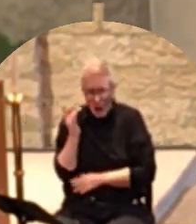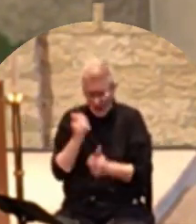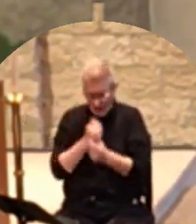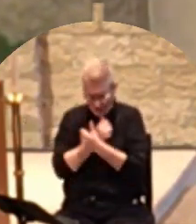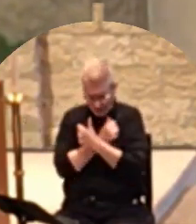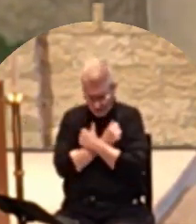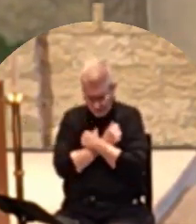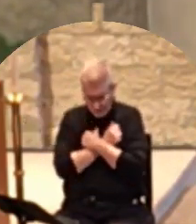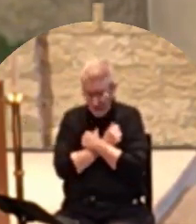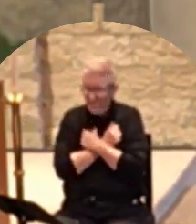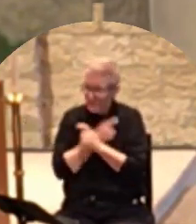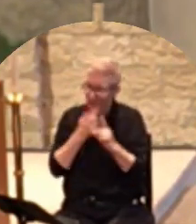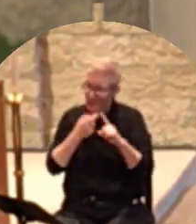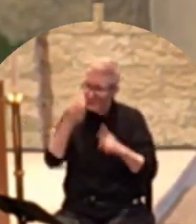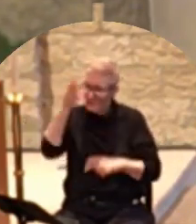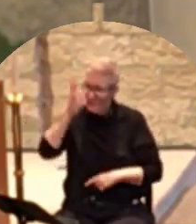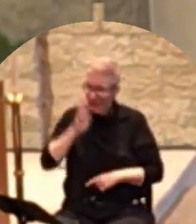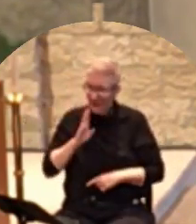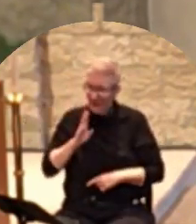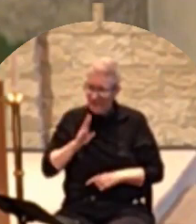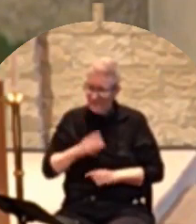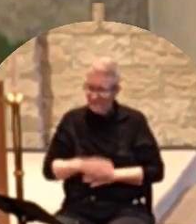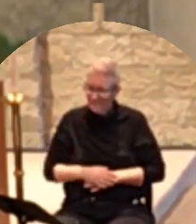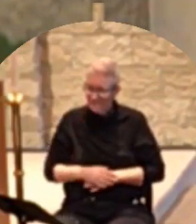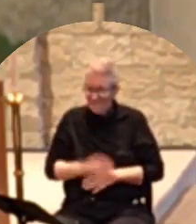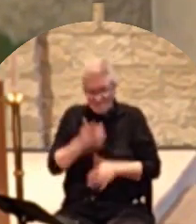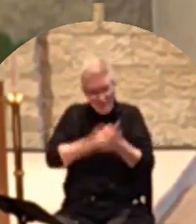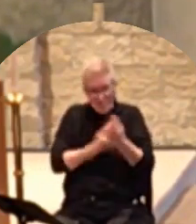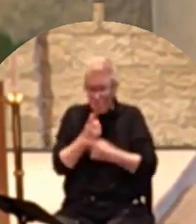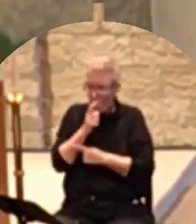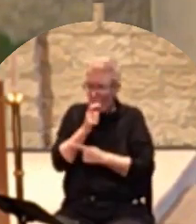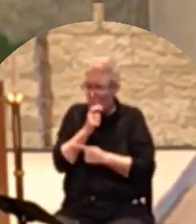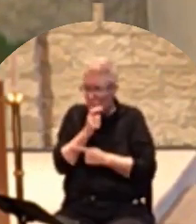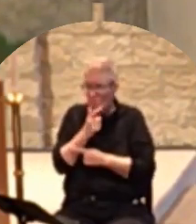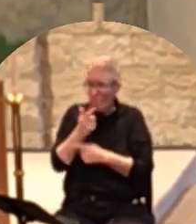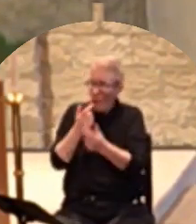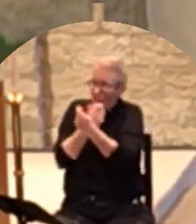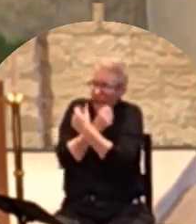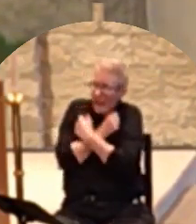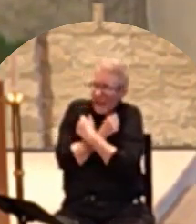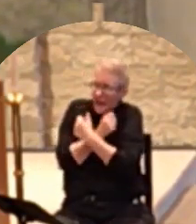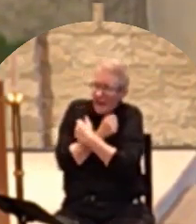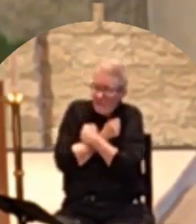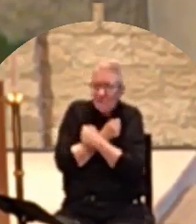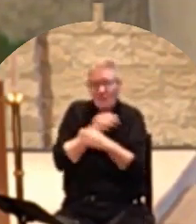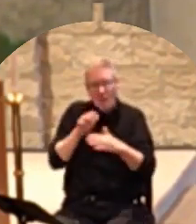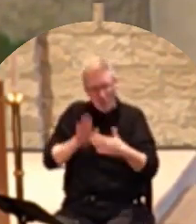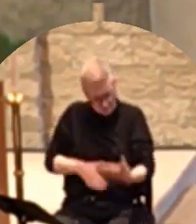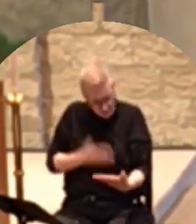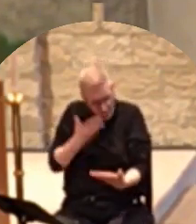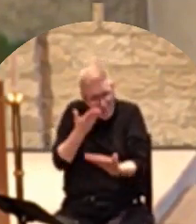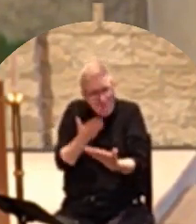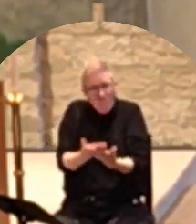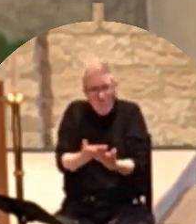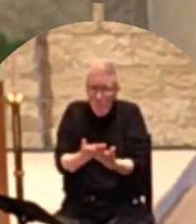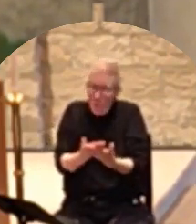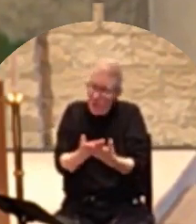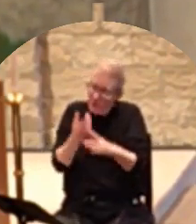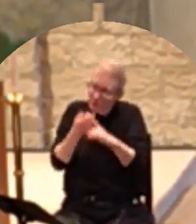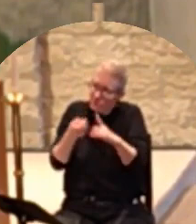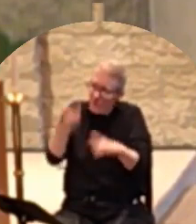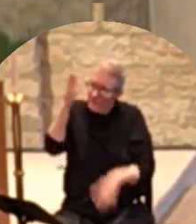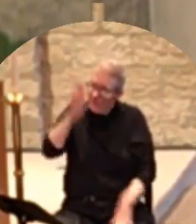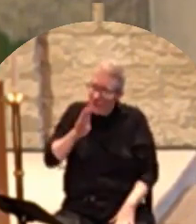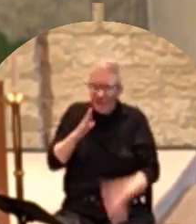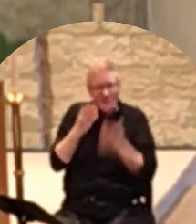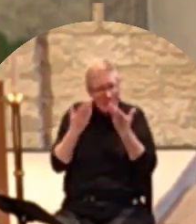from God. Everyone who loves is born of God and knows God.